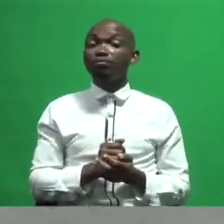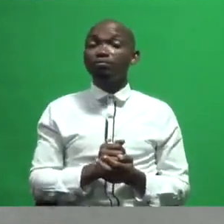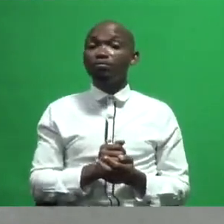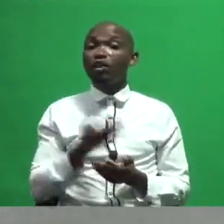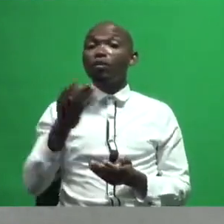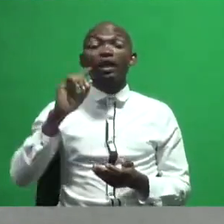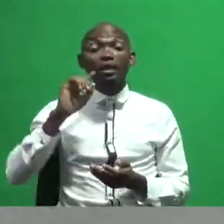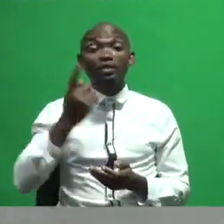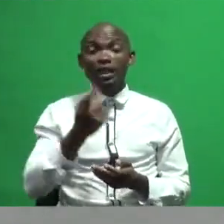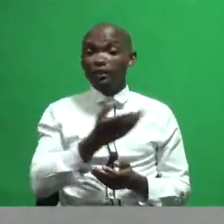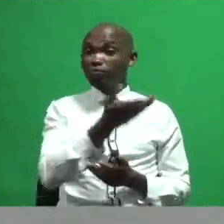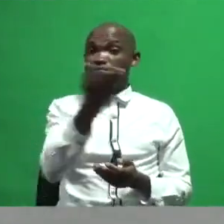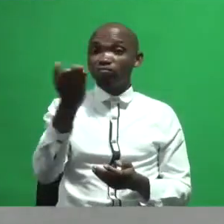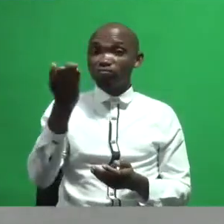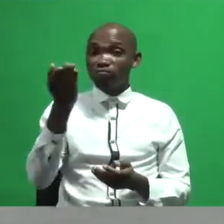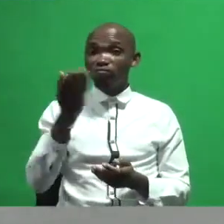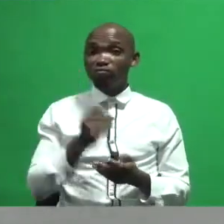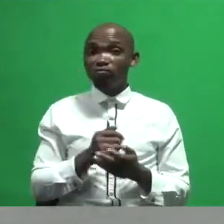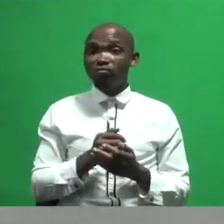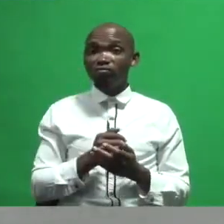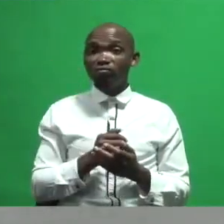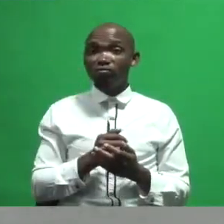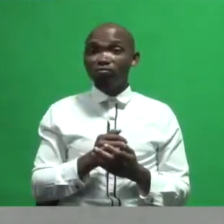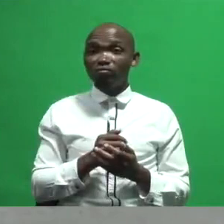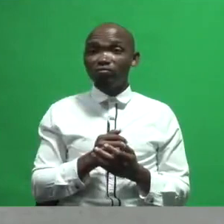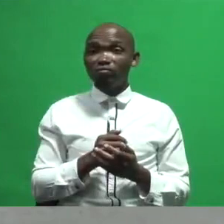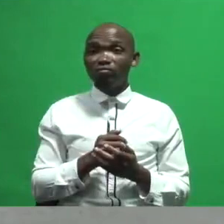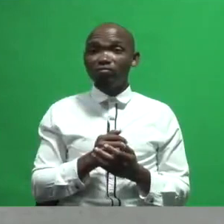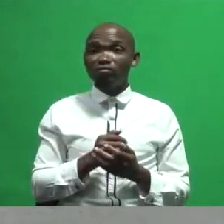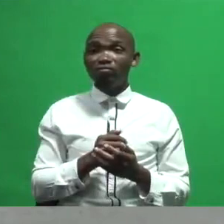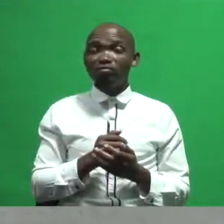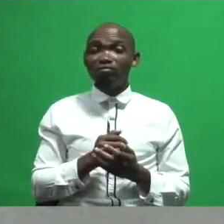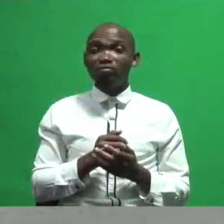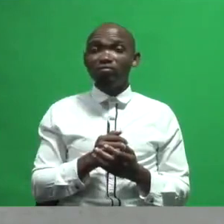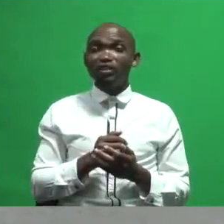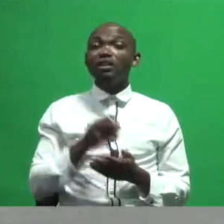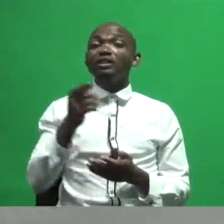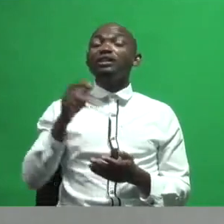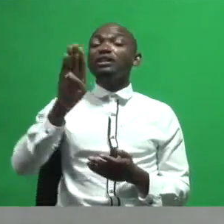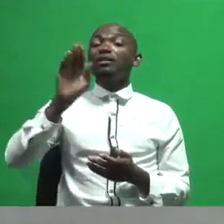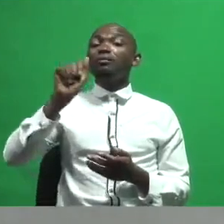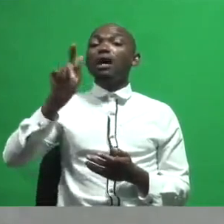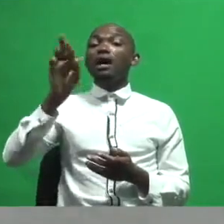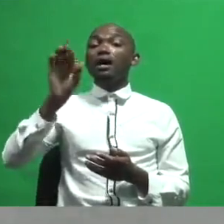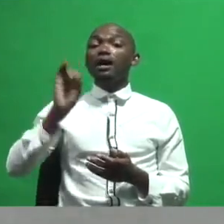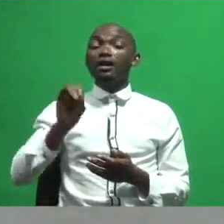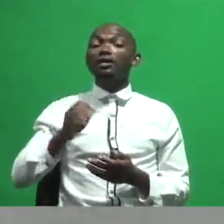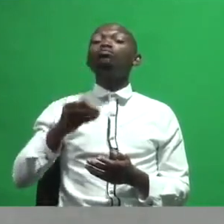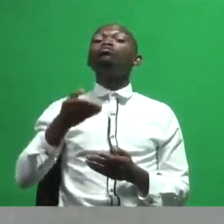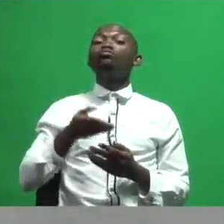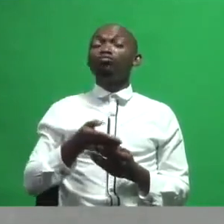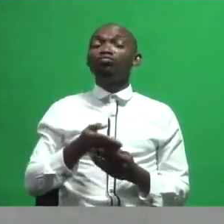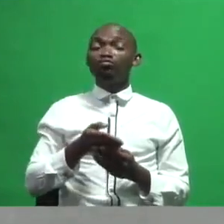Who can try? Who is ready? Oh, yes, Bakari,